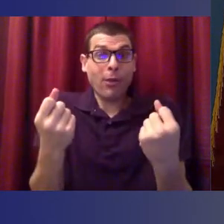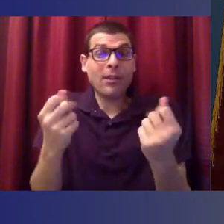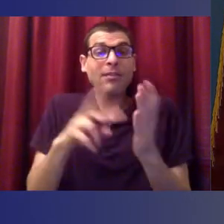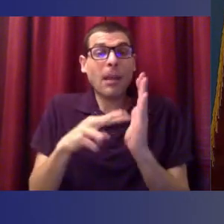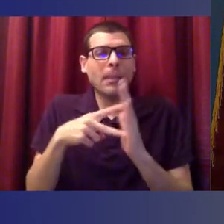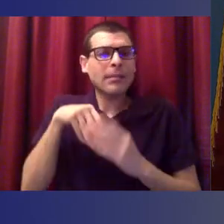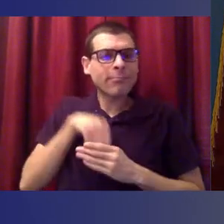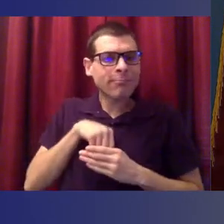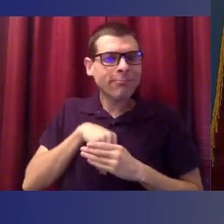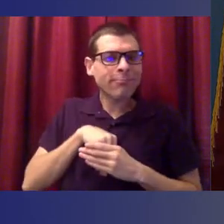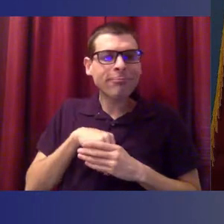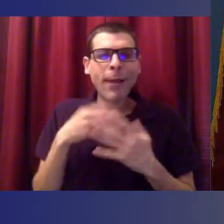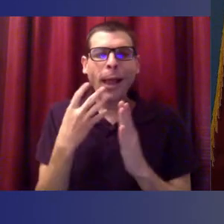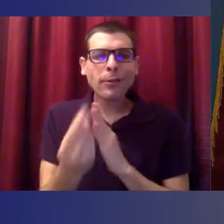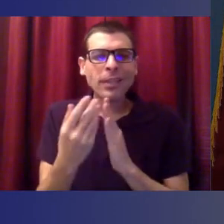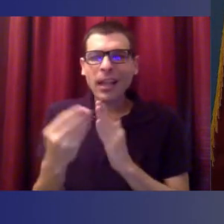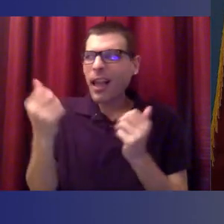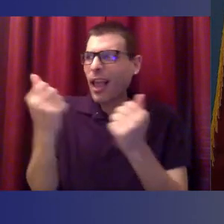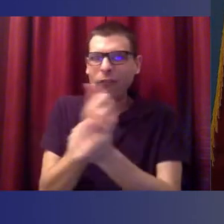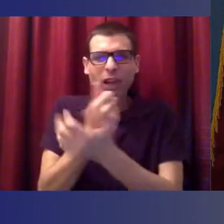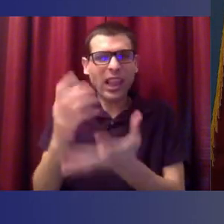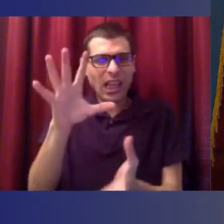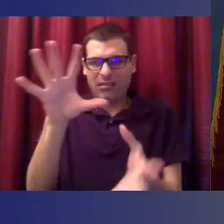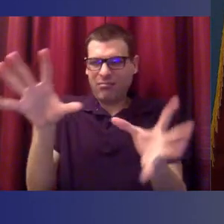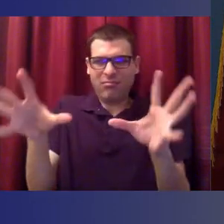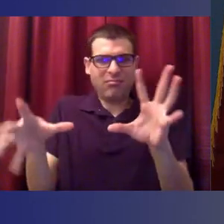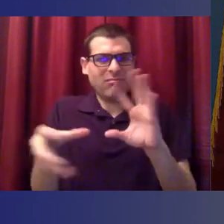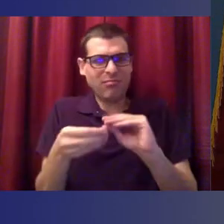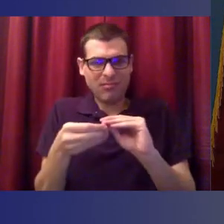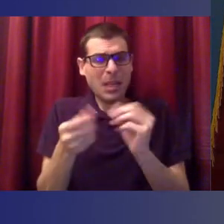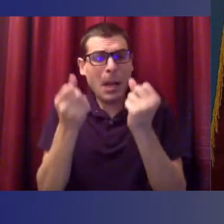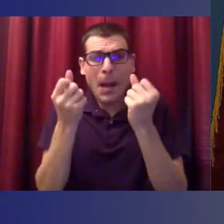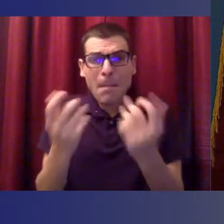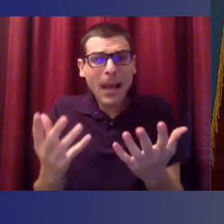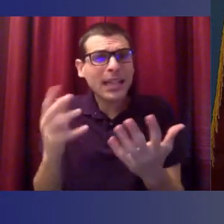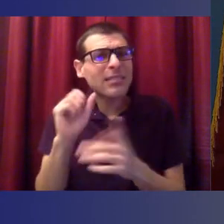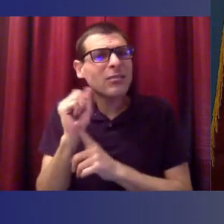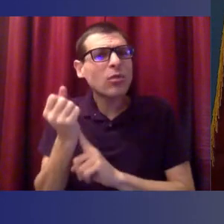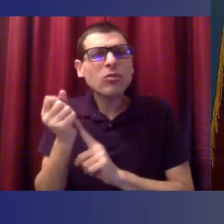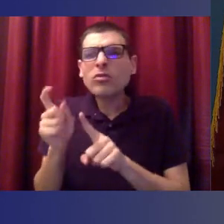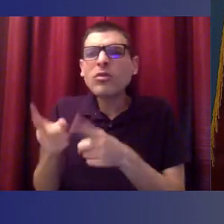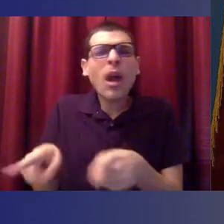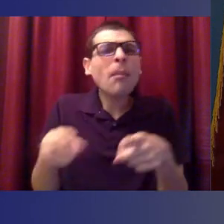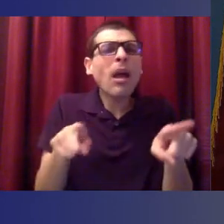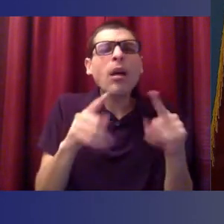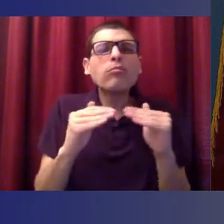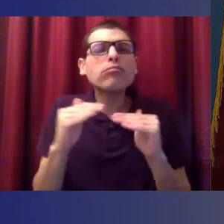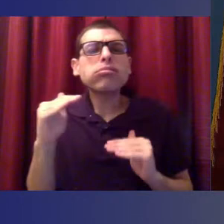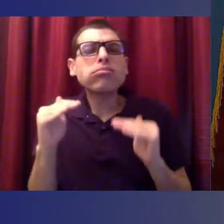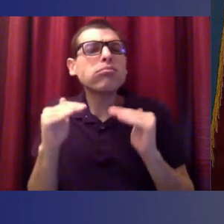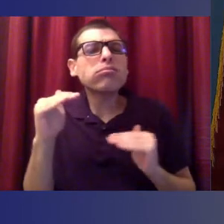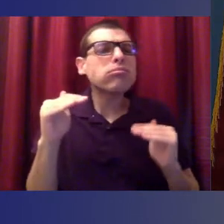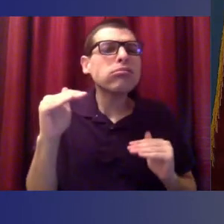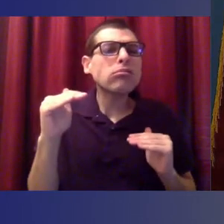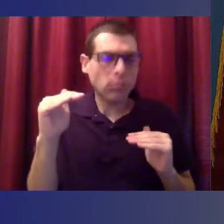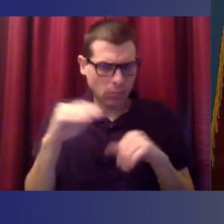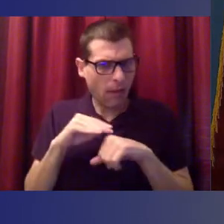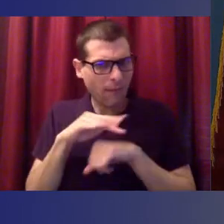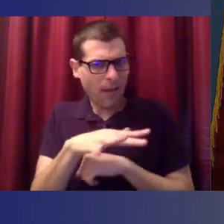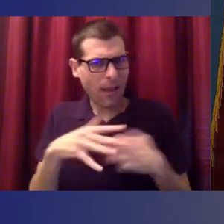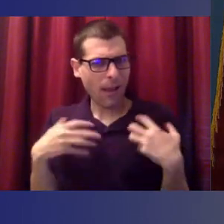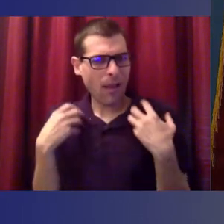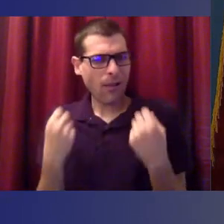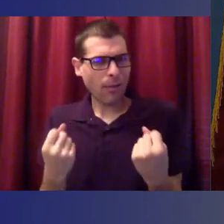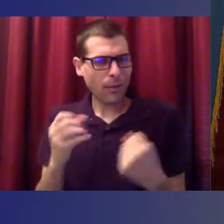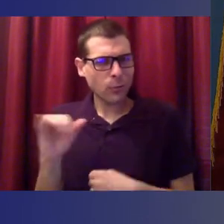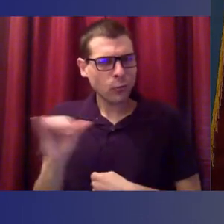inequities that put people's health and lives at risk. So as we look forward, that means Multnomah County Public Health will be a crucial